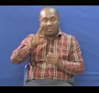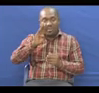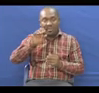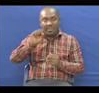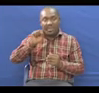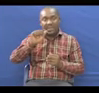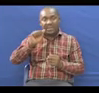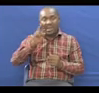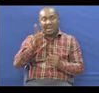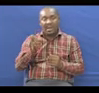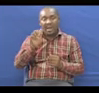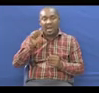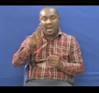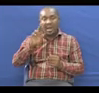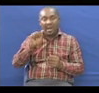African